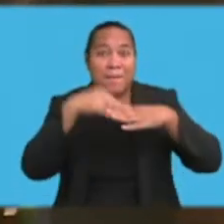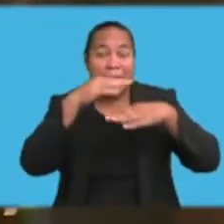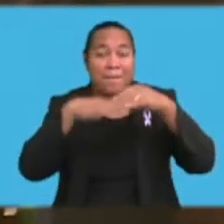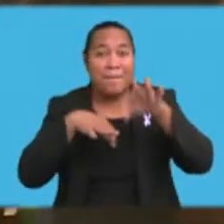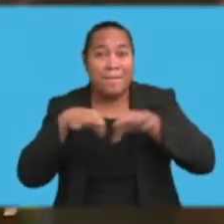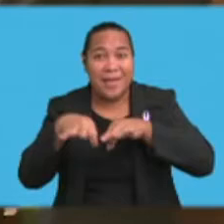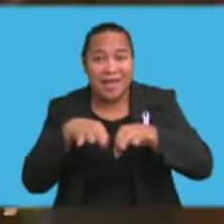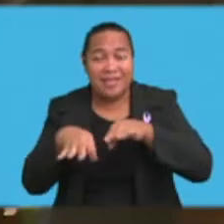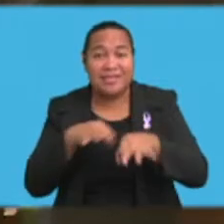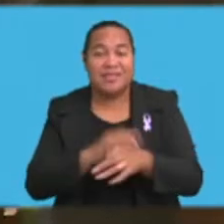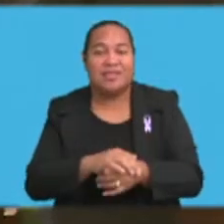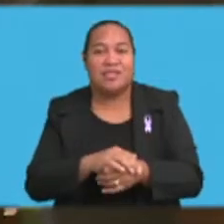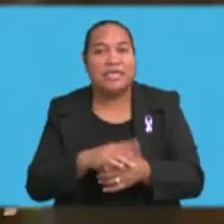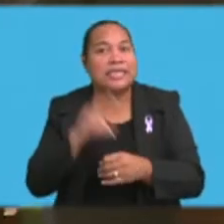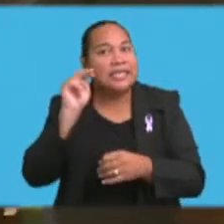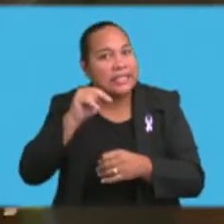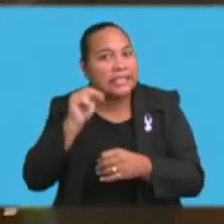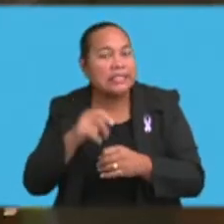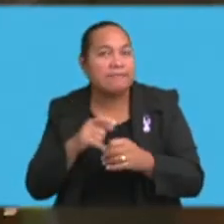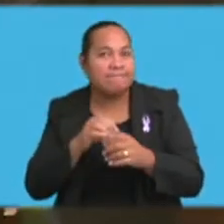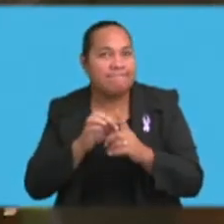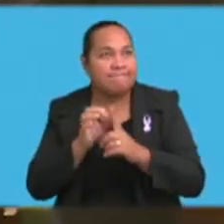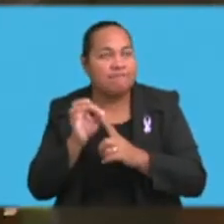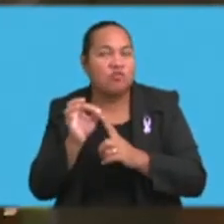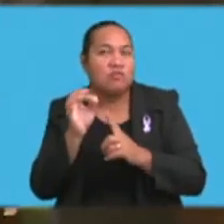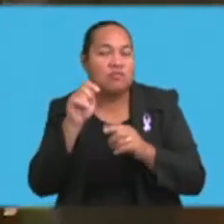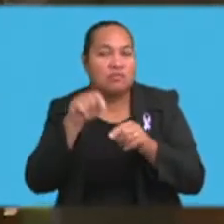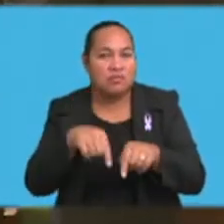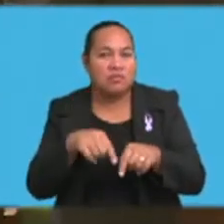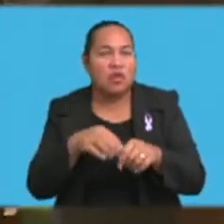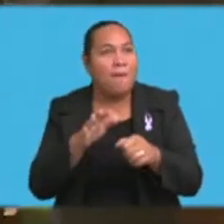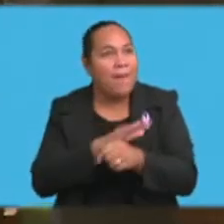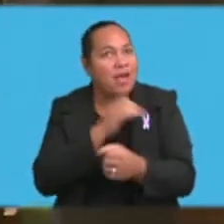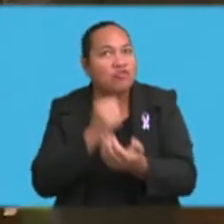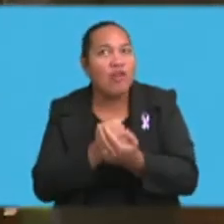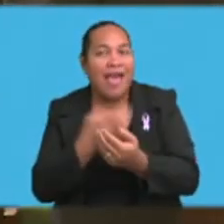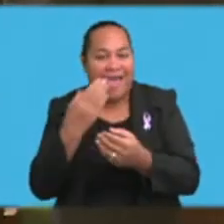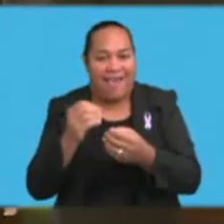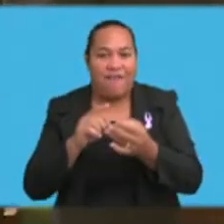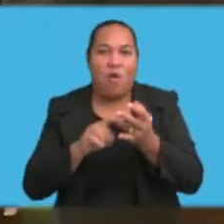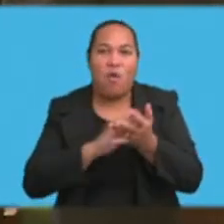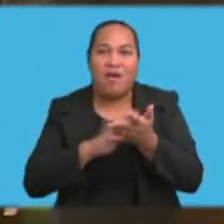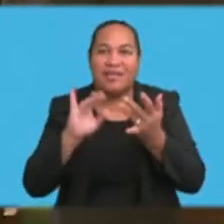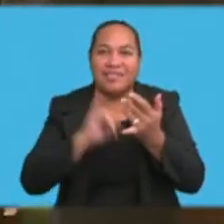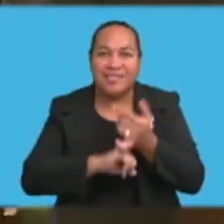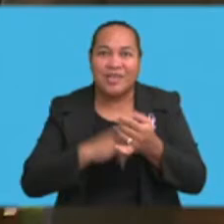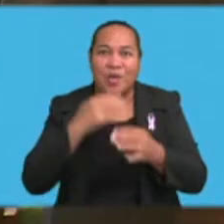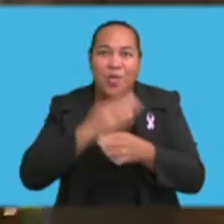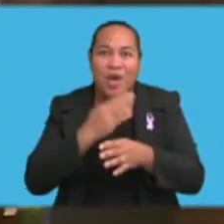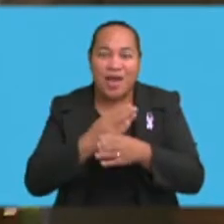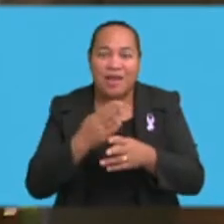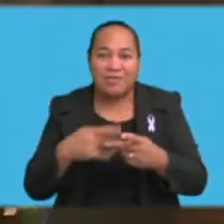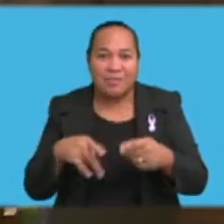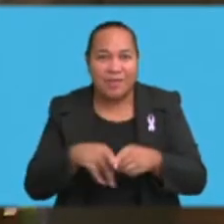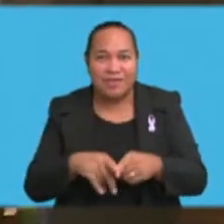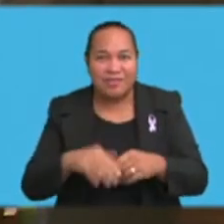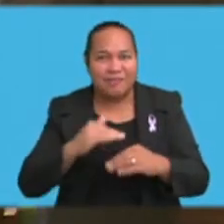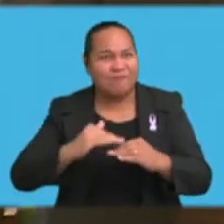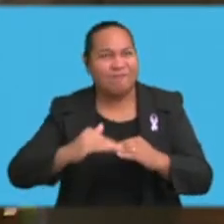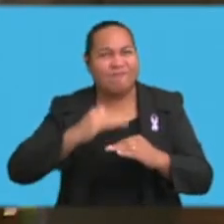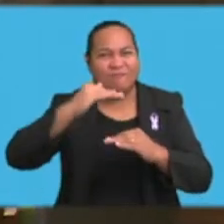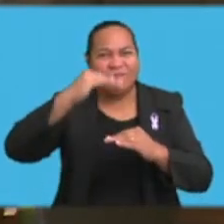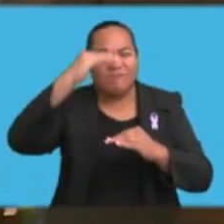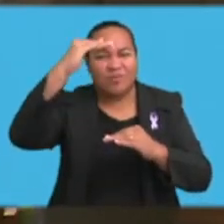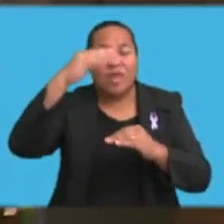buildings, the plans need to be vetted to make sure that they have OHS compliant workplaces. 2017, there are